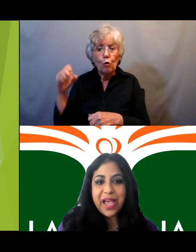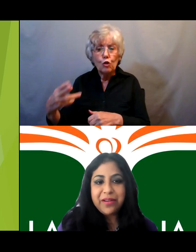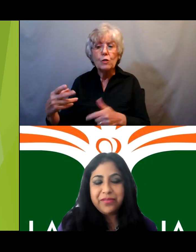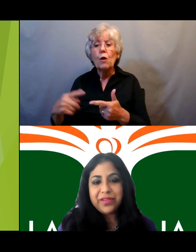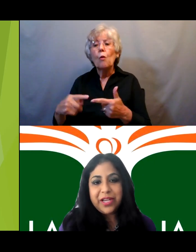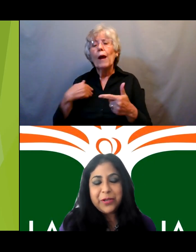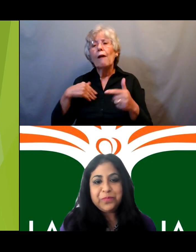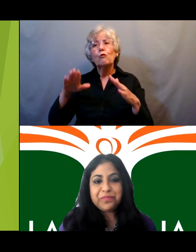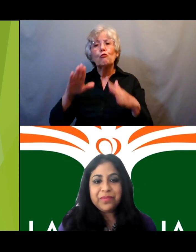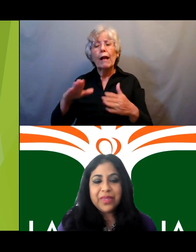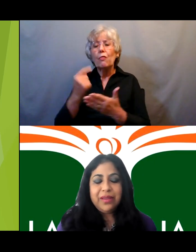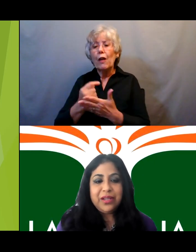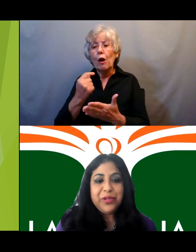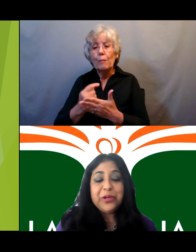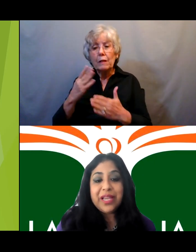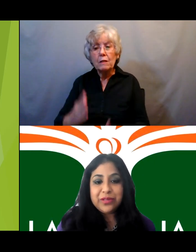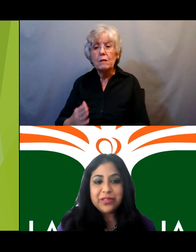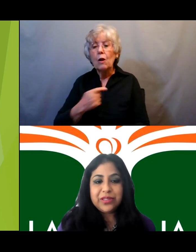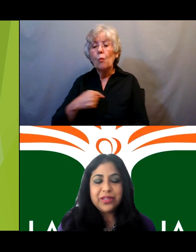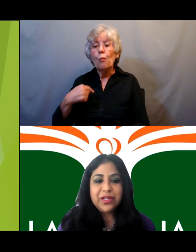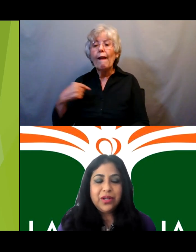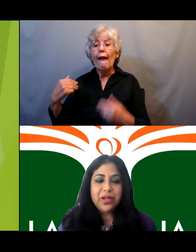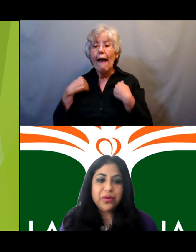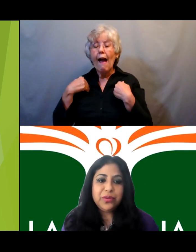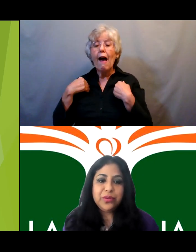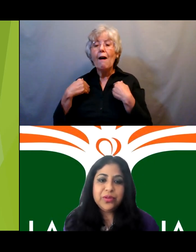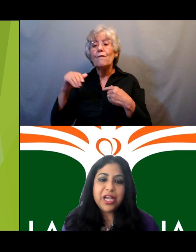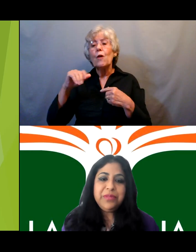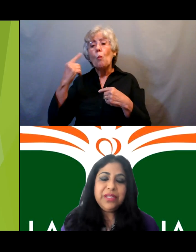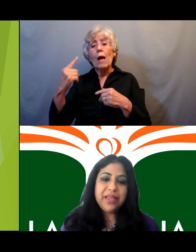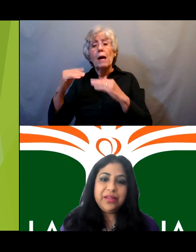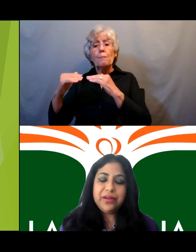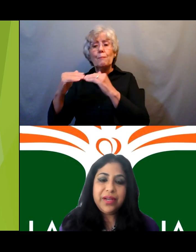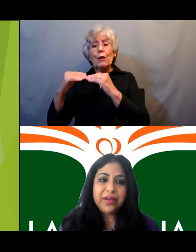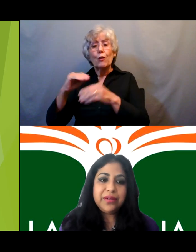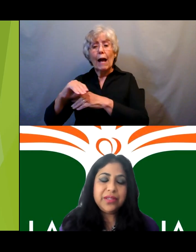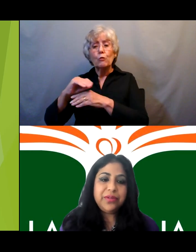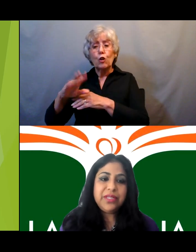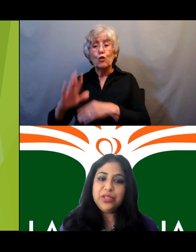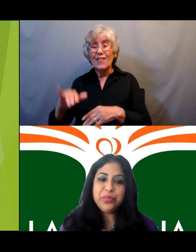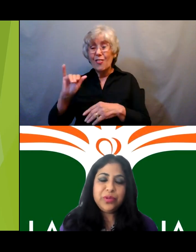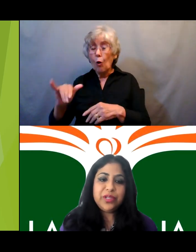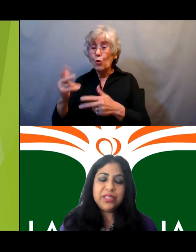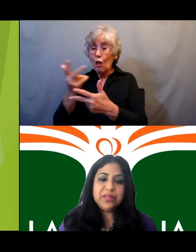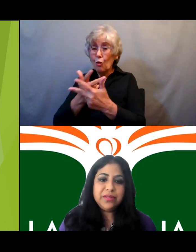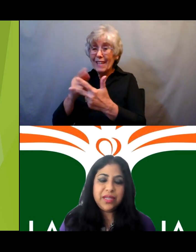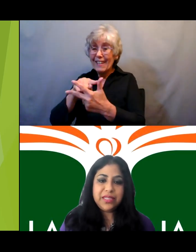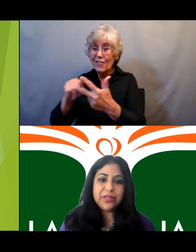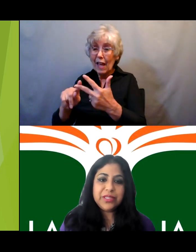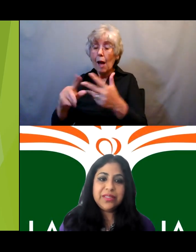and we have a peer counselor who come together and really